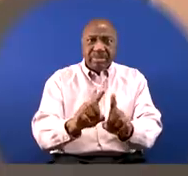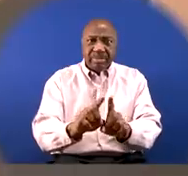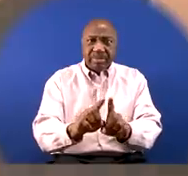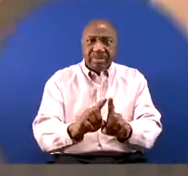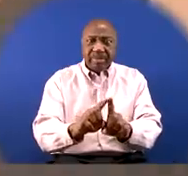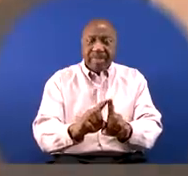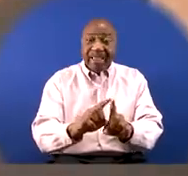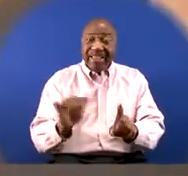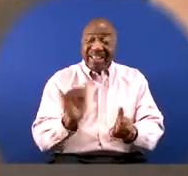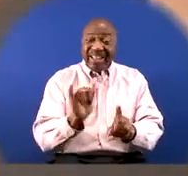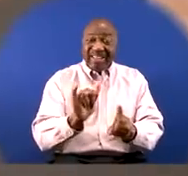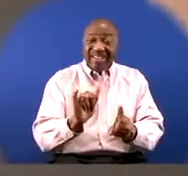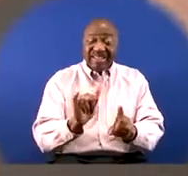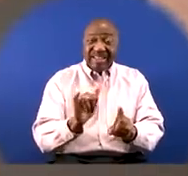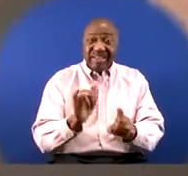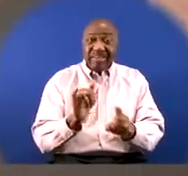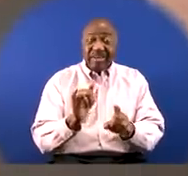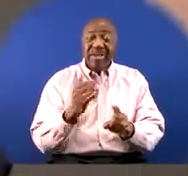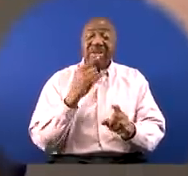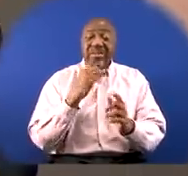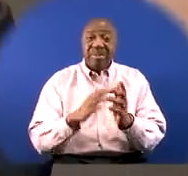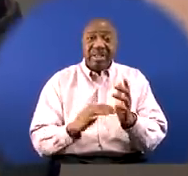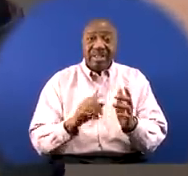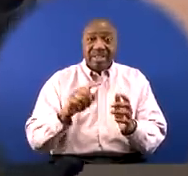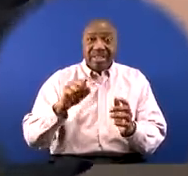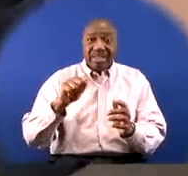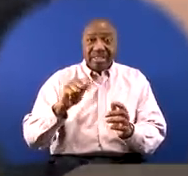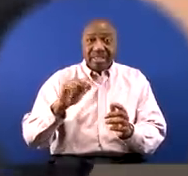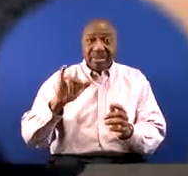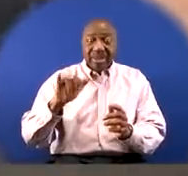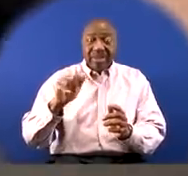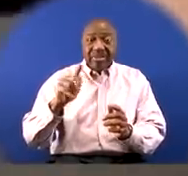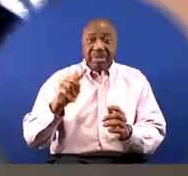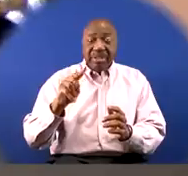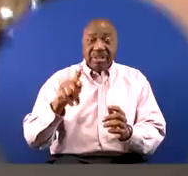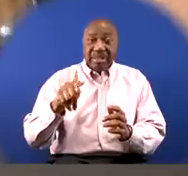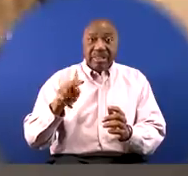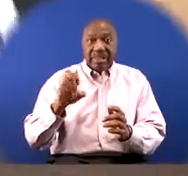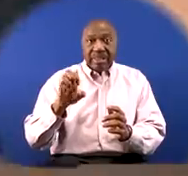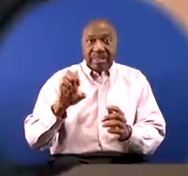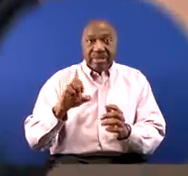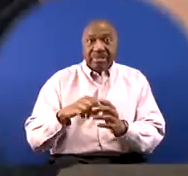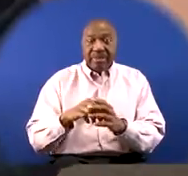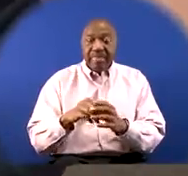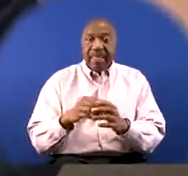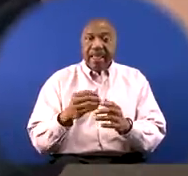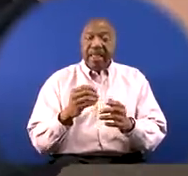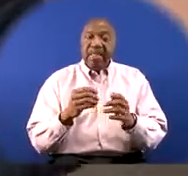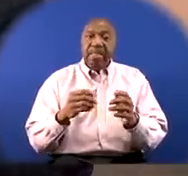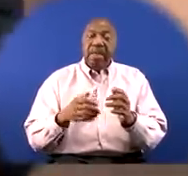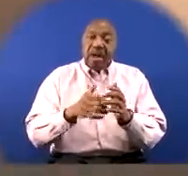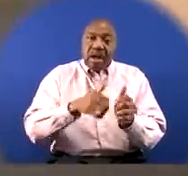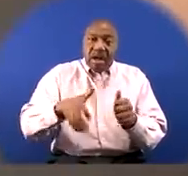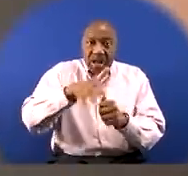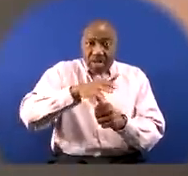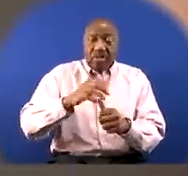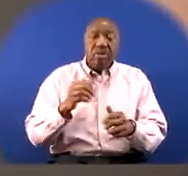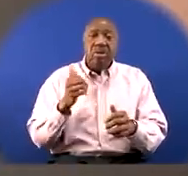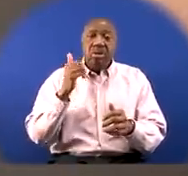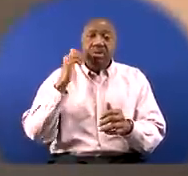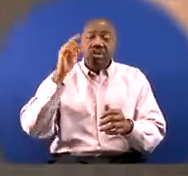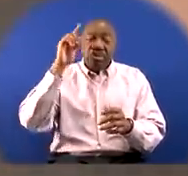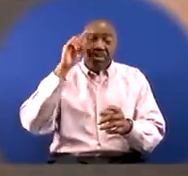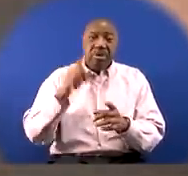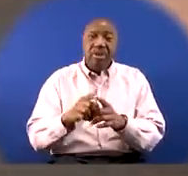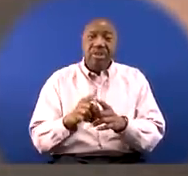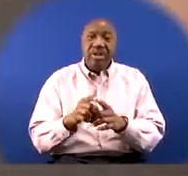had the same blood type. The older brother was going to give her a blood transfusion, but